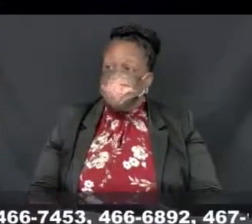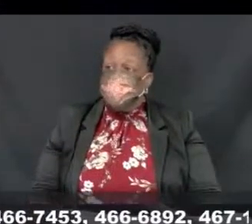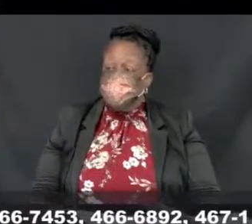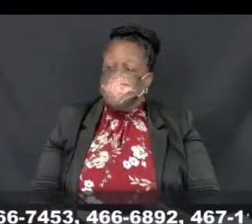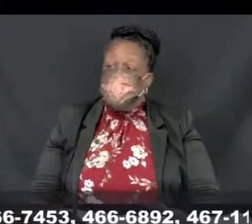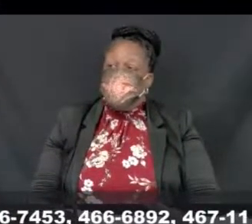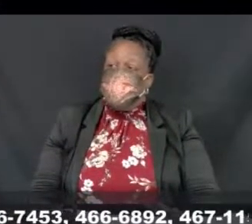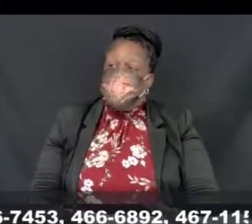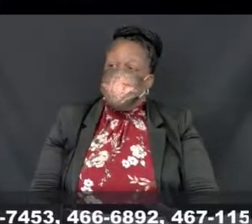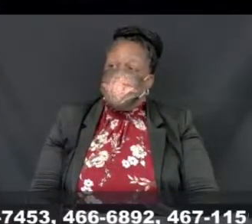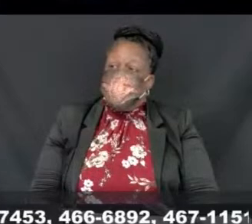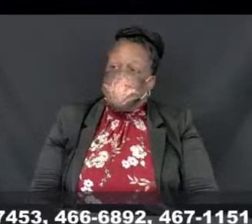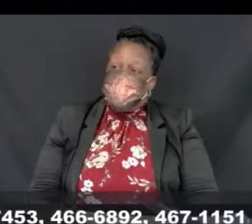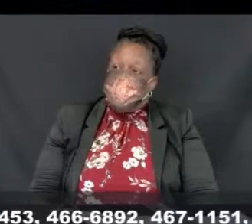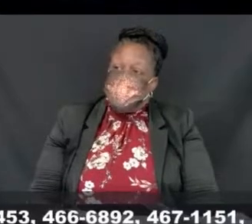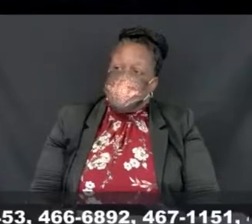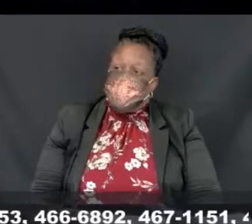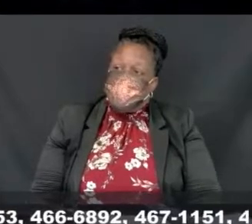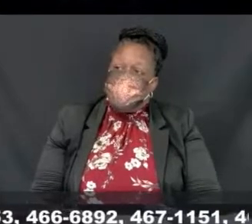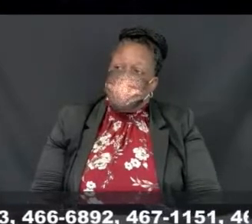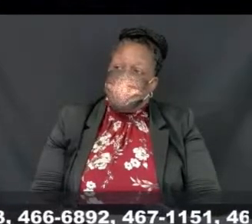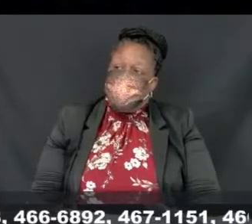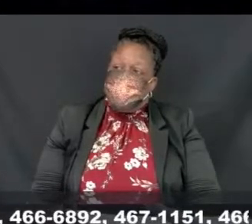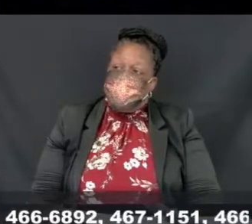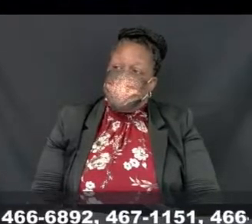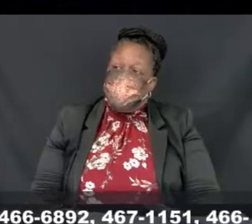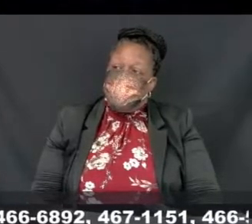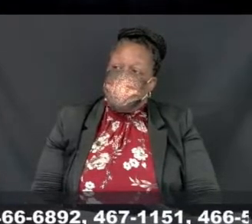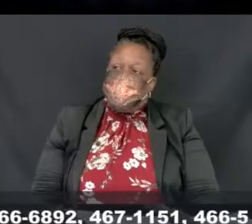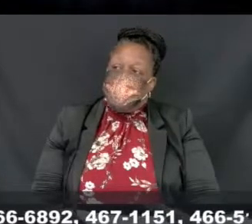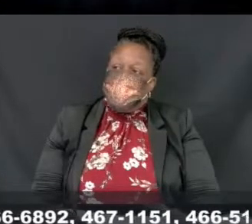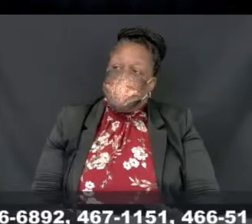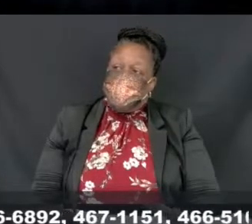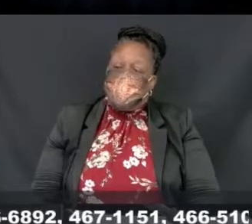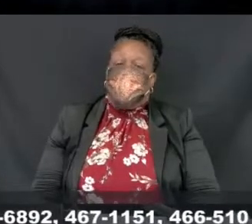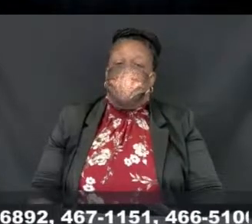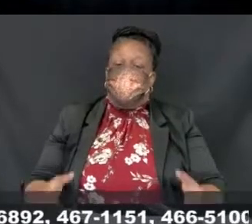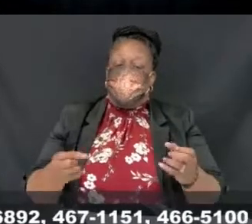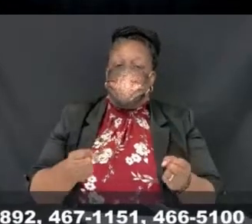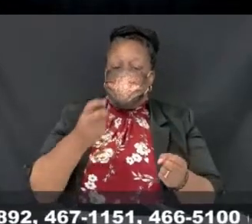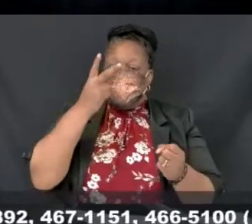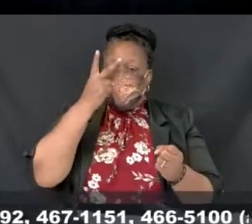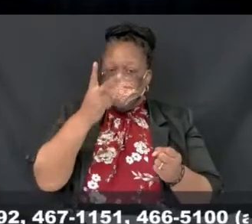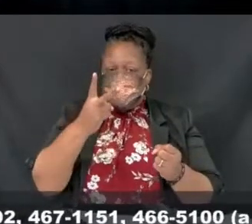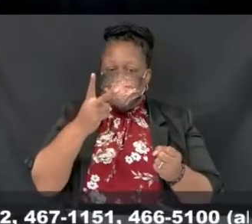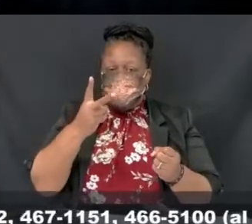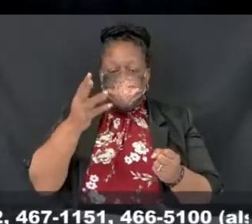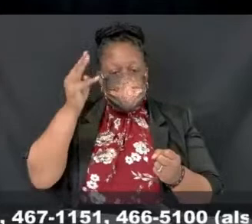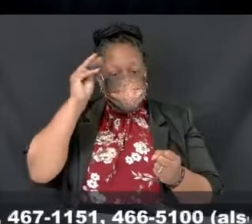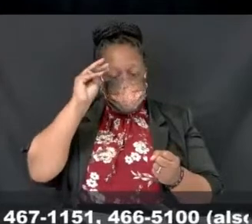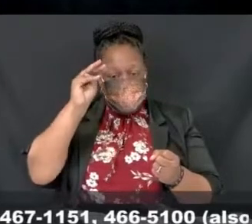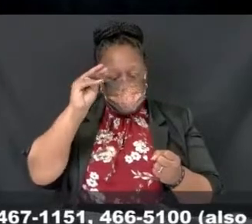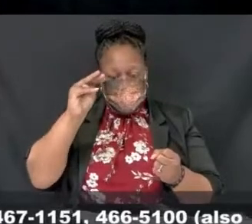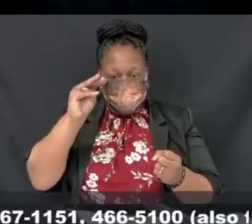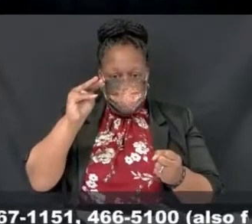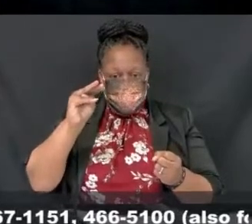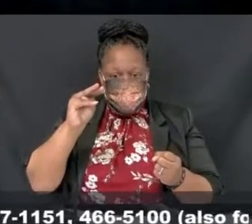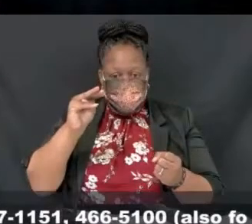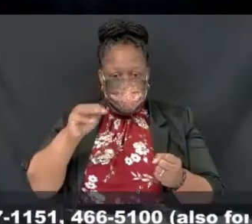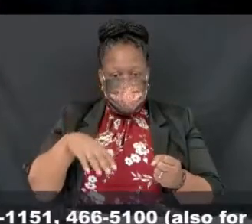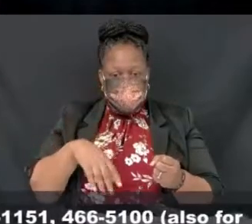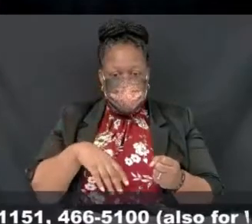2 ministers who basically gave of their time and sacrifice. The Honorable Attorney